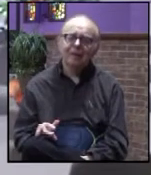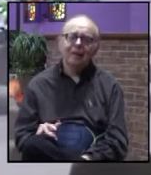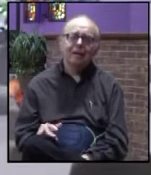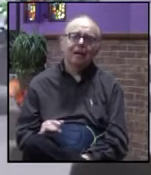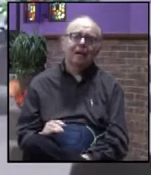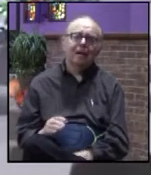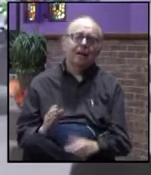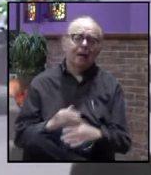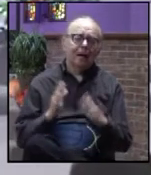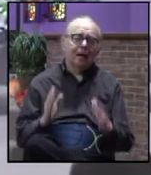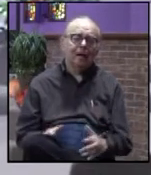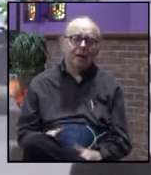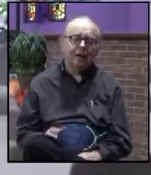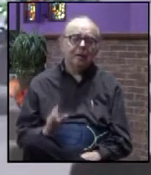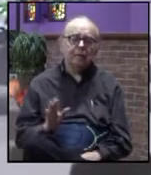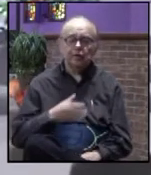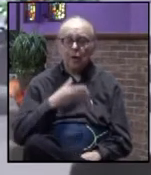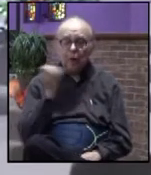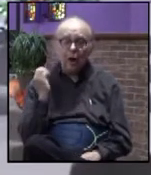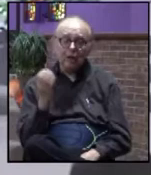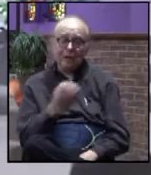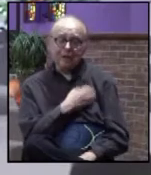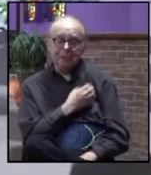And your neighbors are calling the police